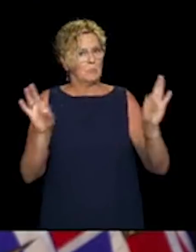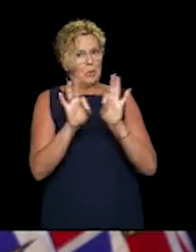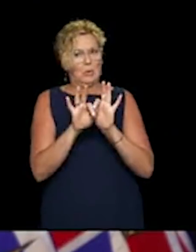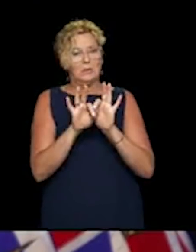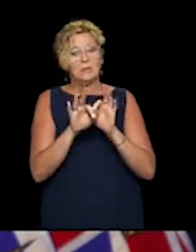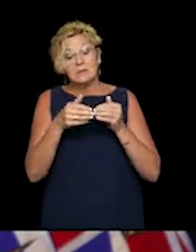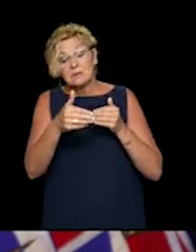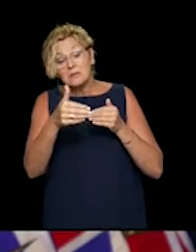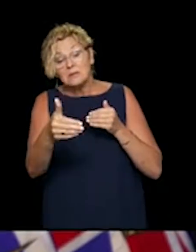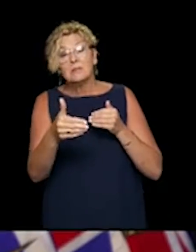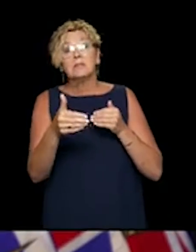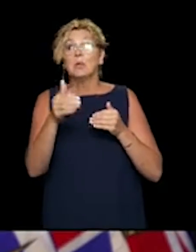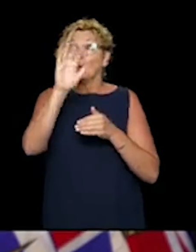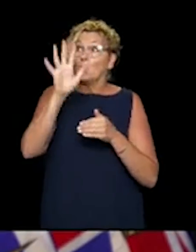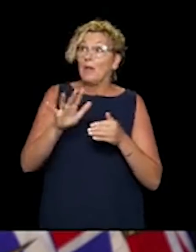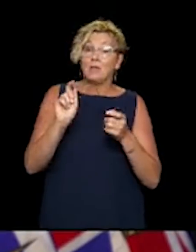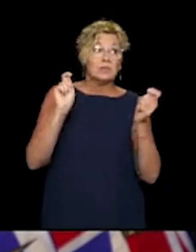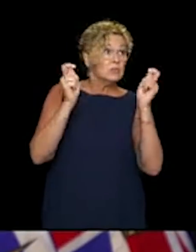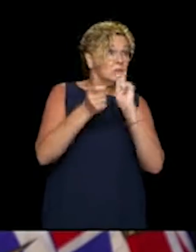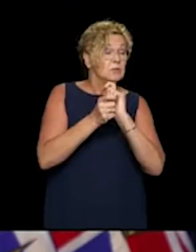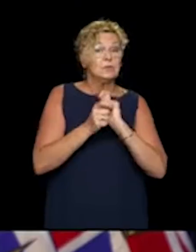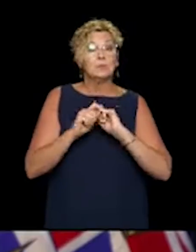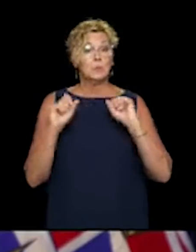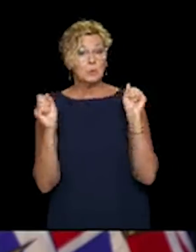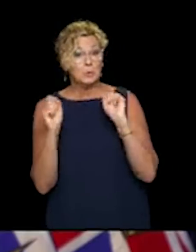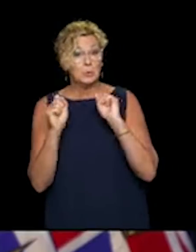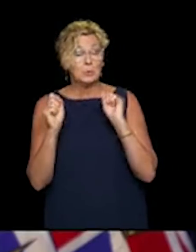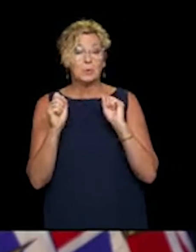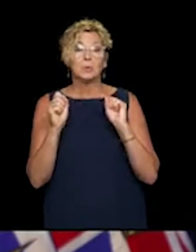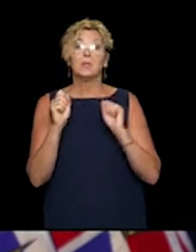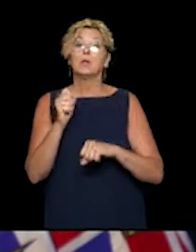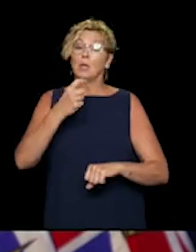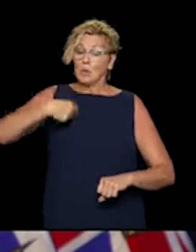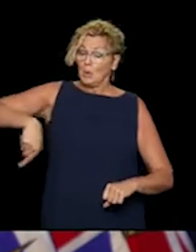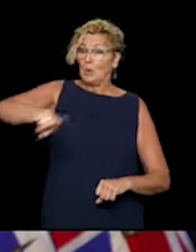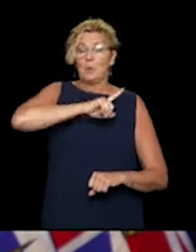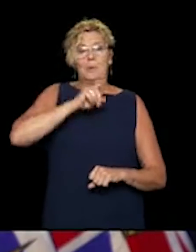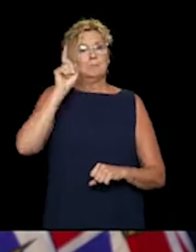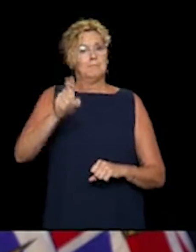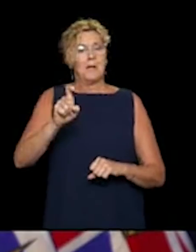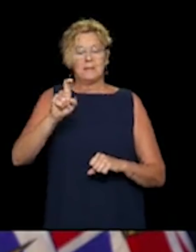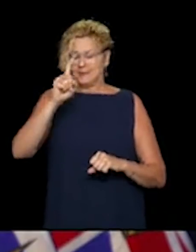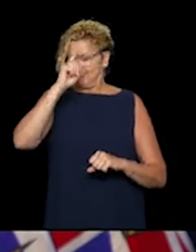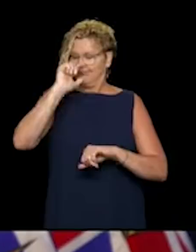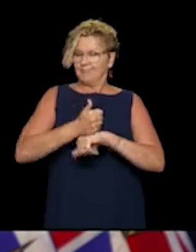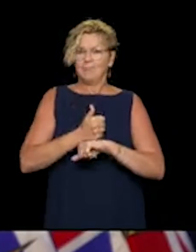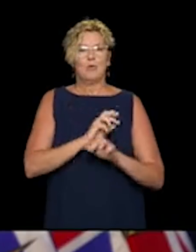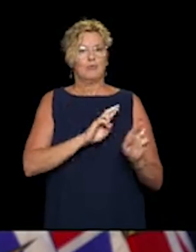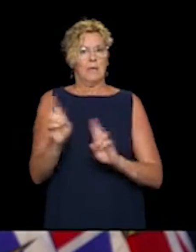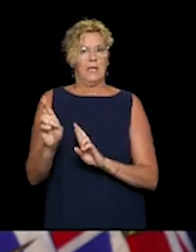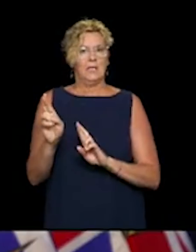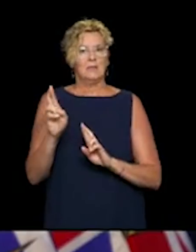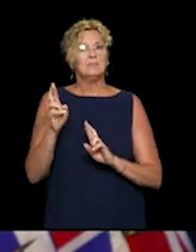everyone to pay attention. As the cooler weather arrives, we all have to be ready. We have seen